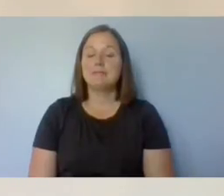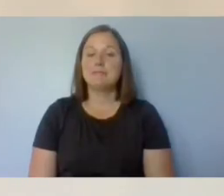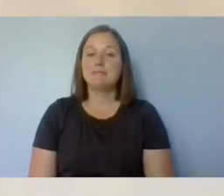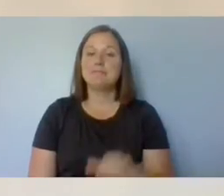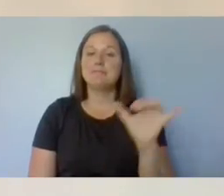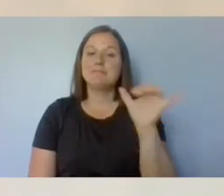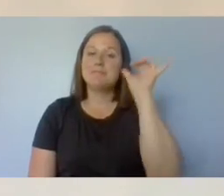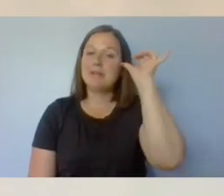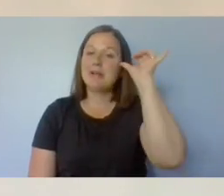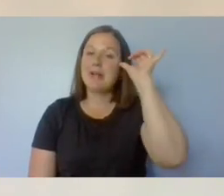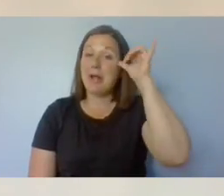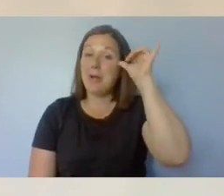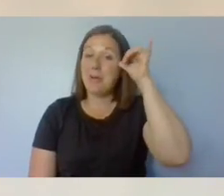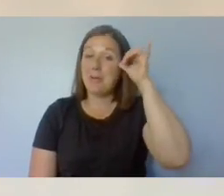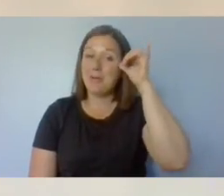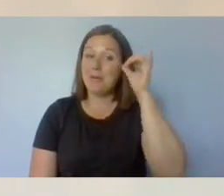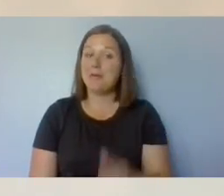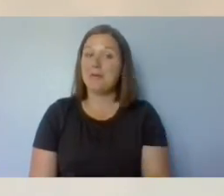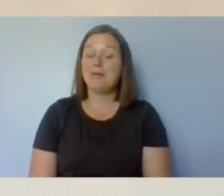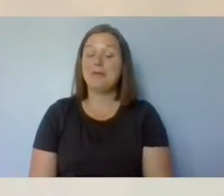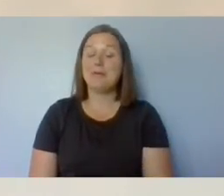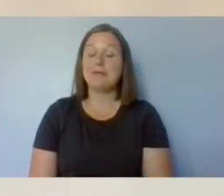forward, cow.